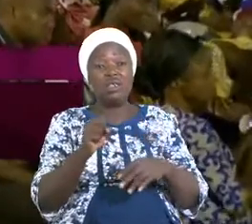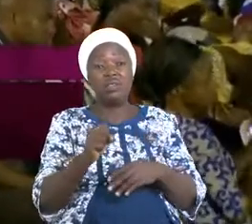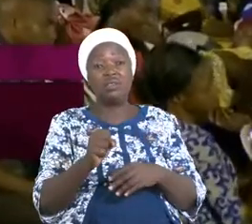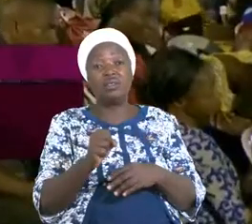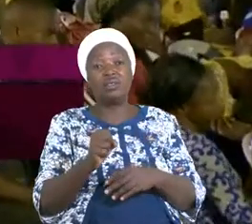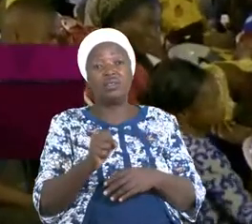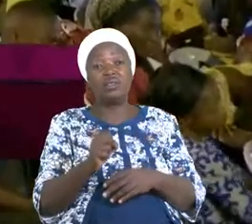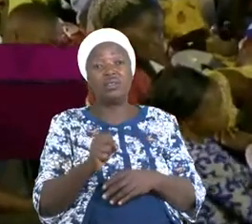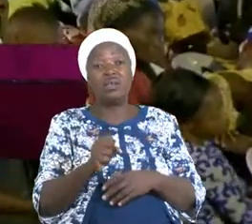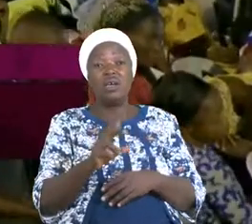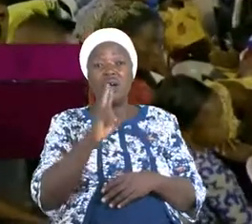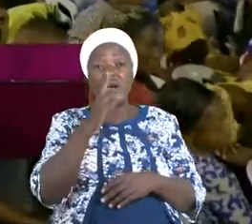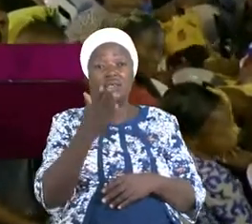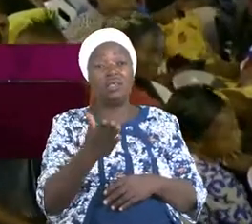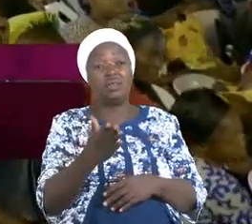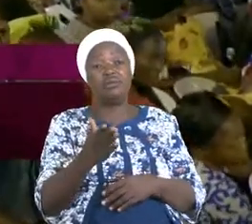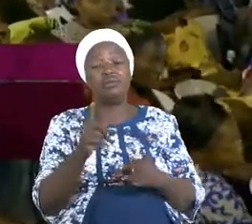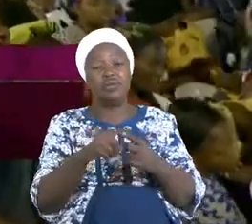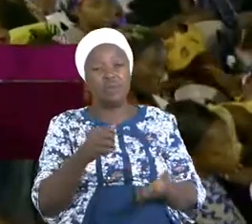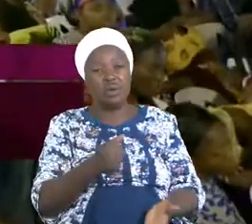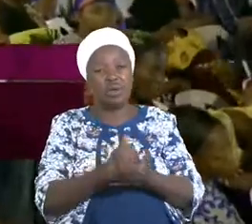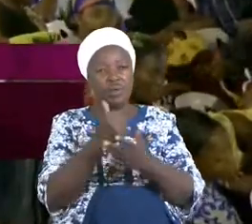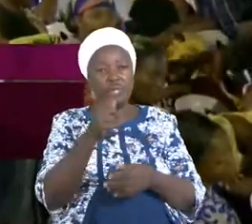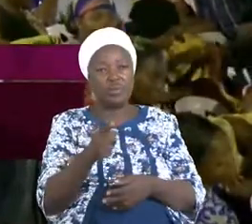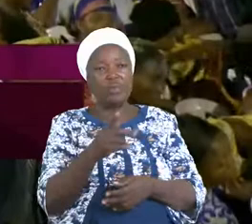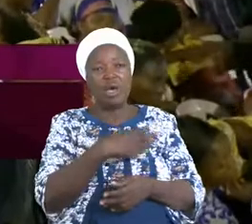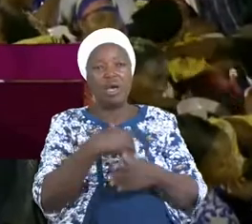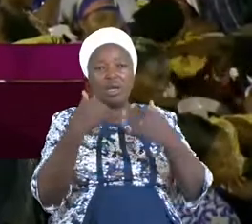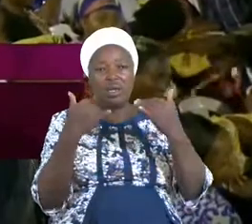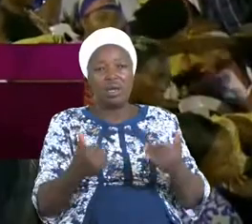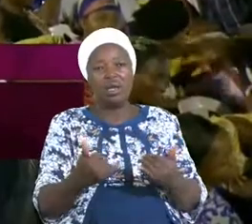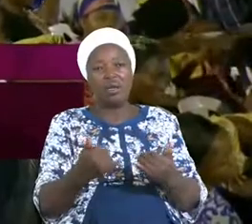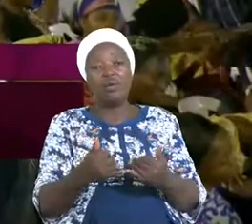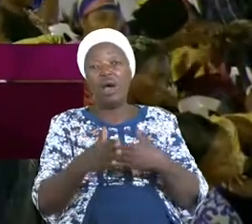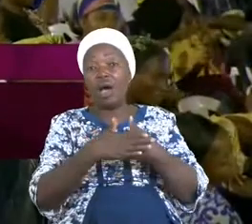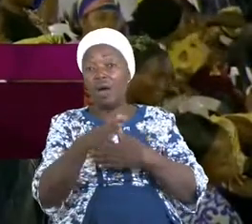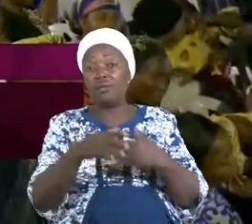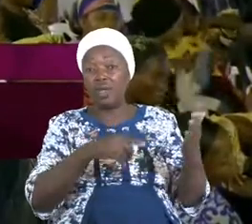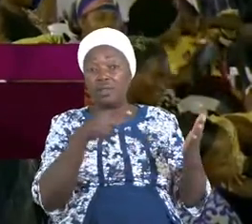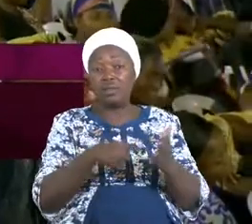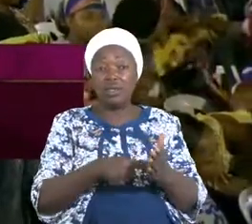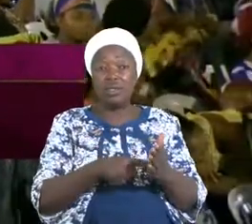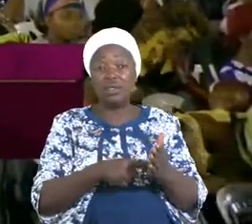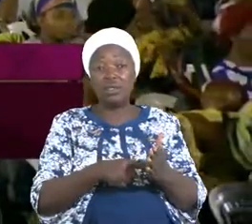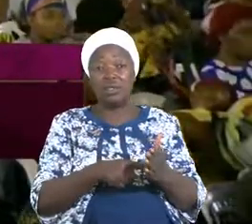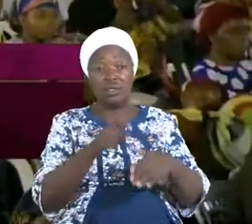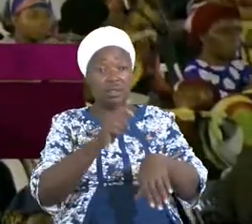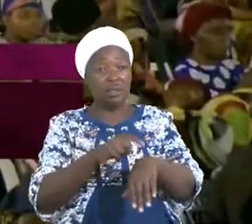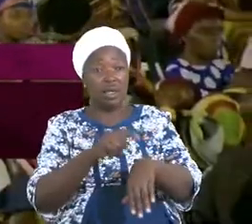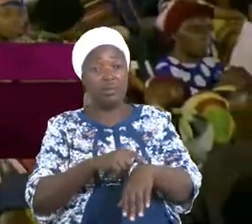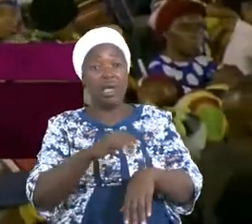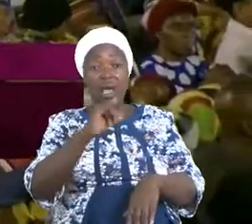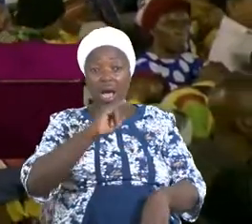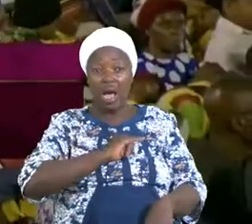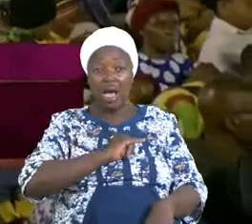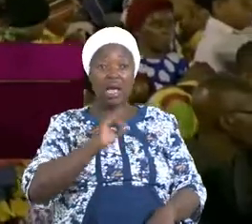are there to help you. And now, after this session, I'll come back, I'll